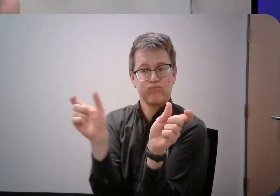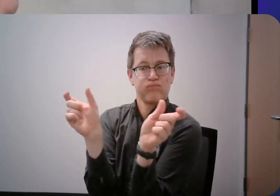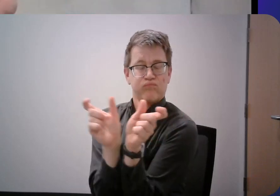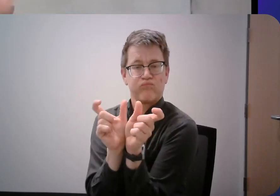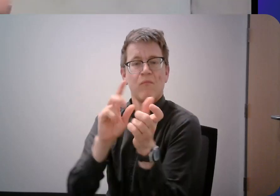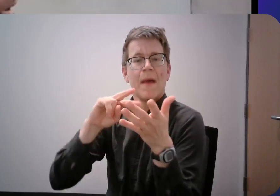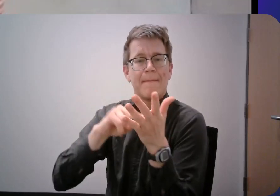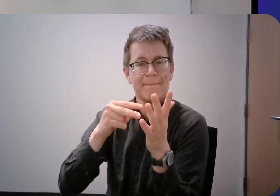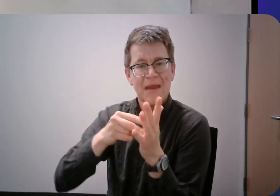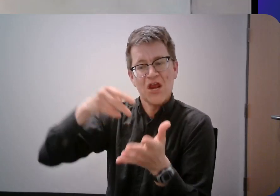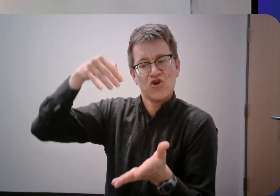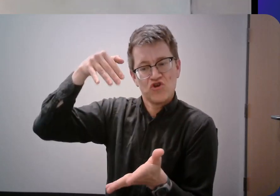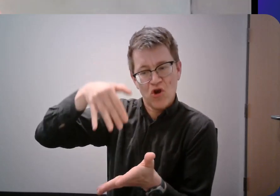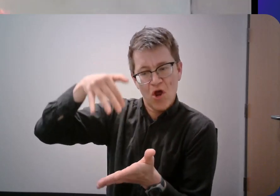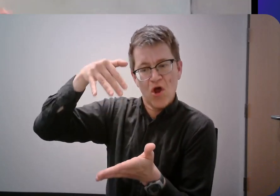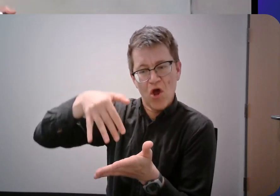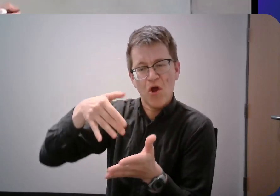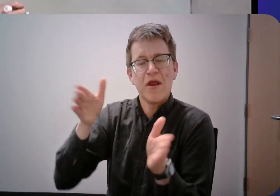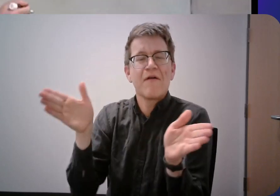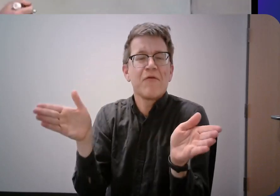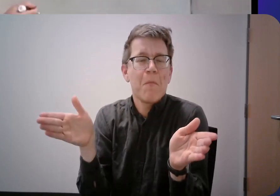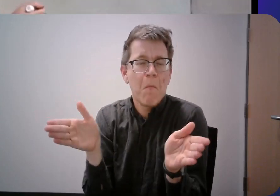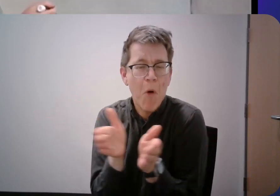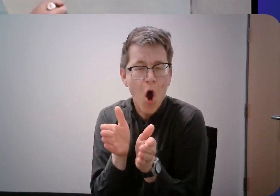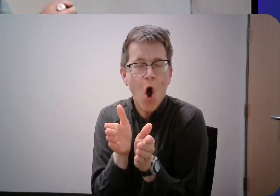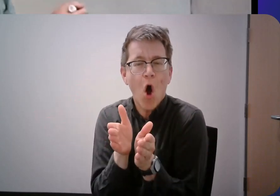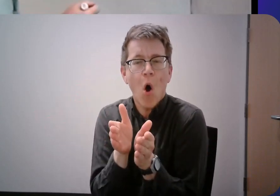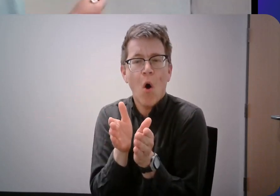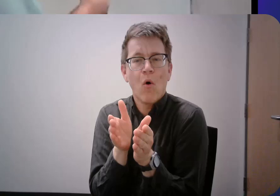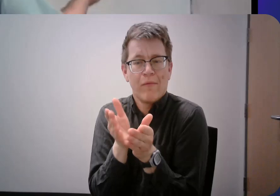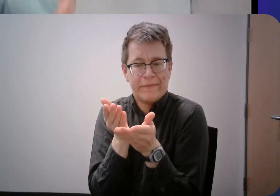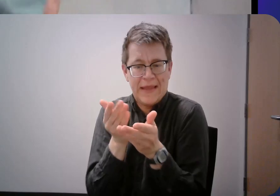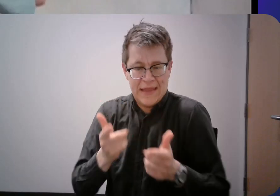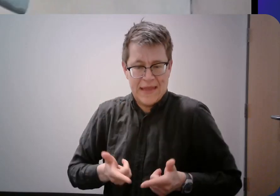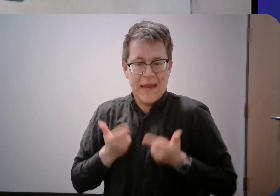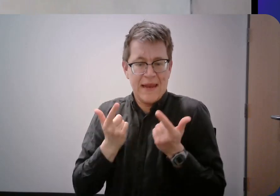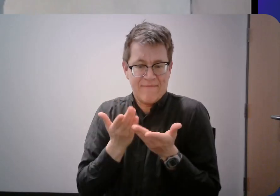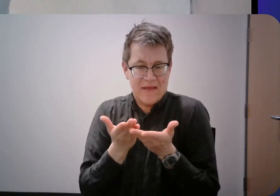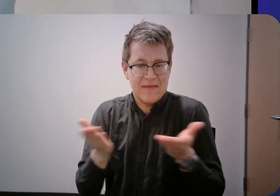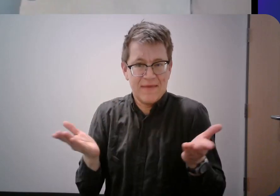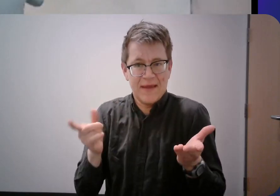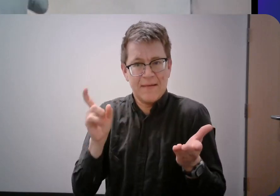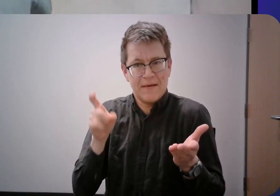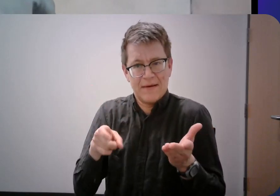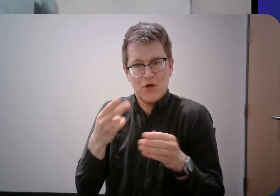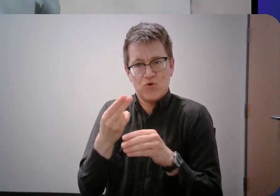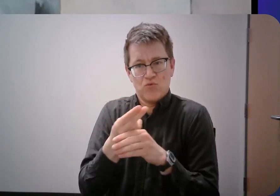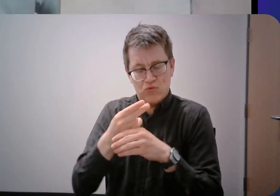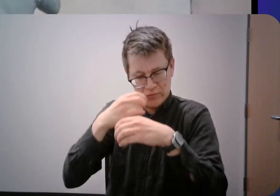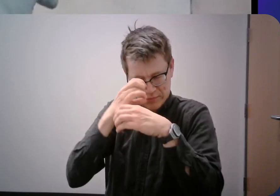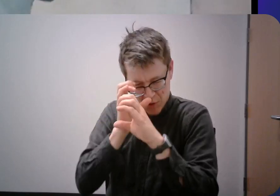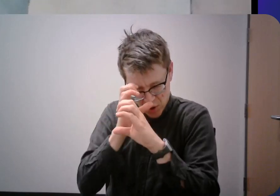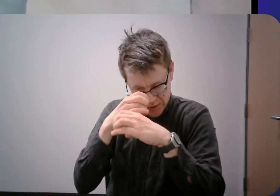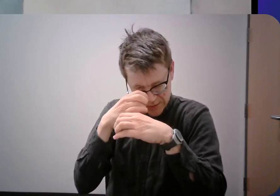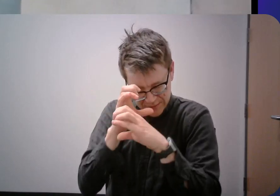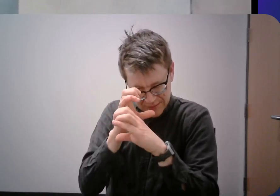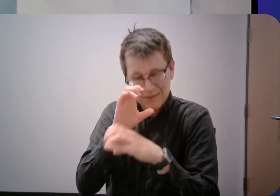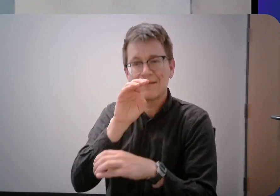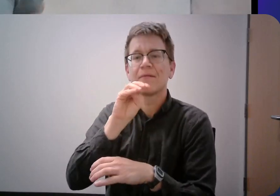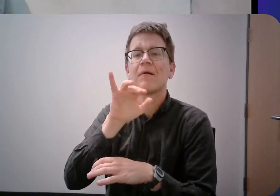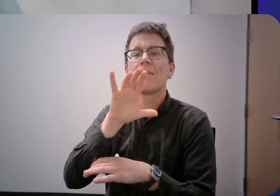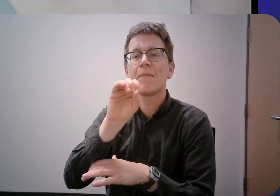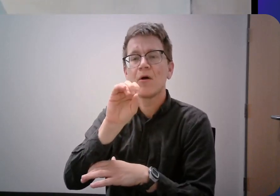about microbiology, the first thing we need to learn about is the cell. We're going to learn very limited things about the cell. We're not going to learn too